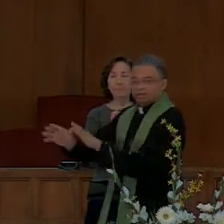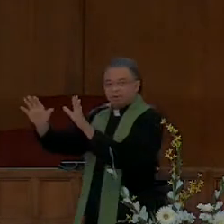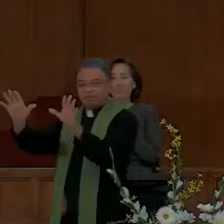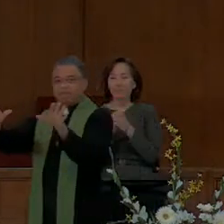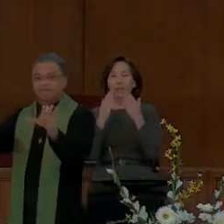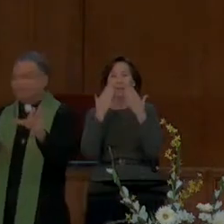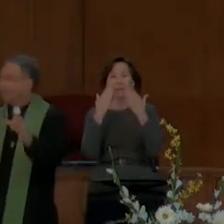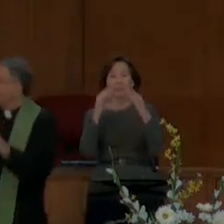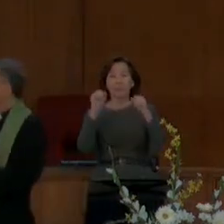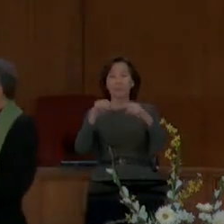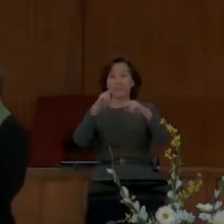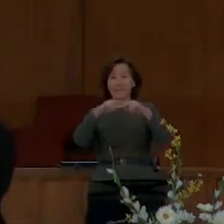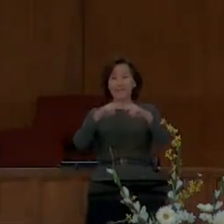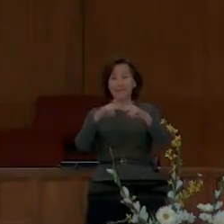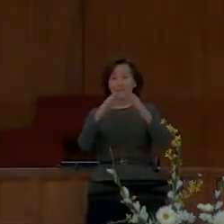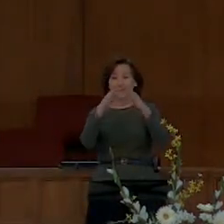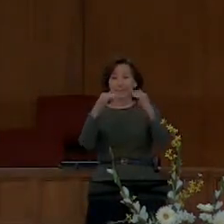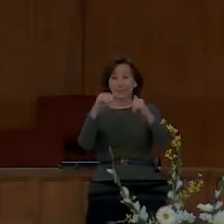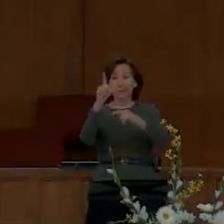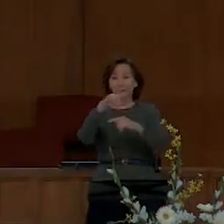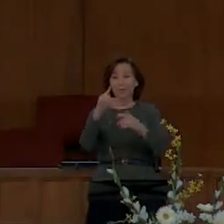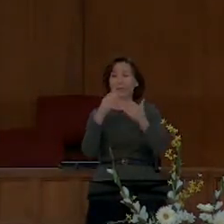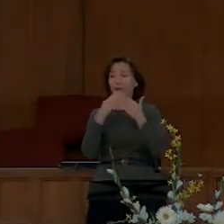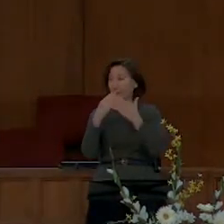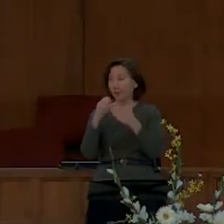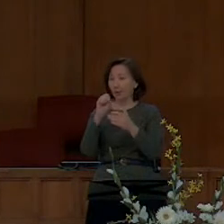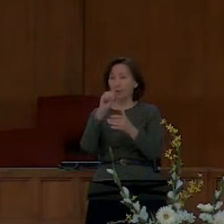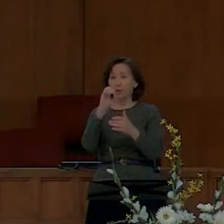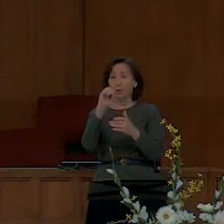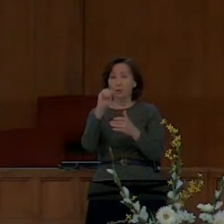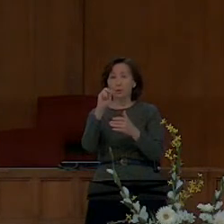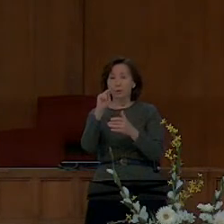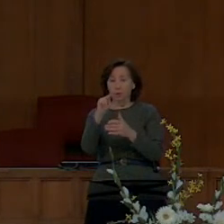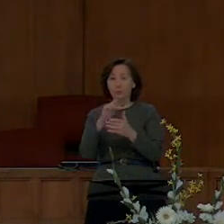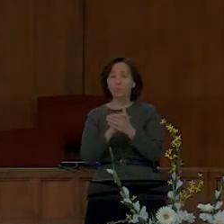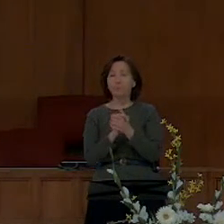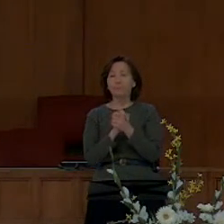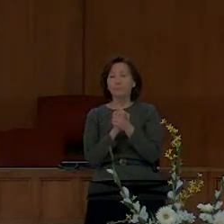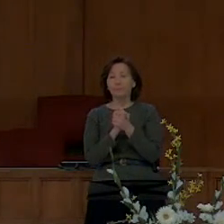You may be seated in the house of the Lord. Thank you so much, Sean. I appreciate that.